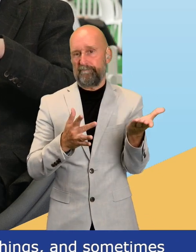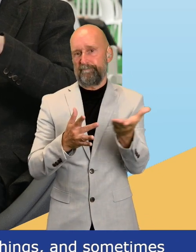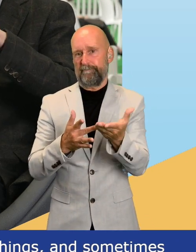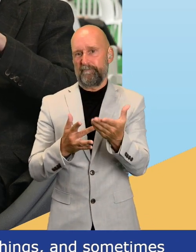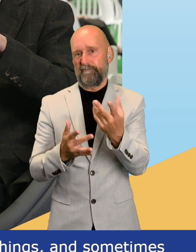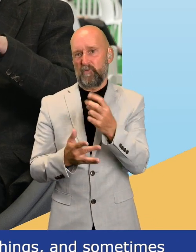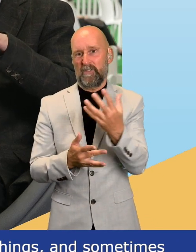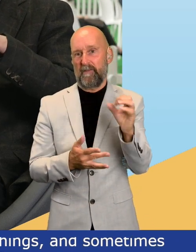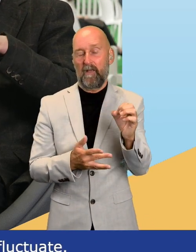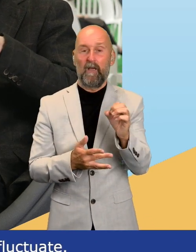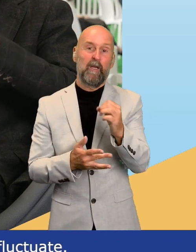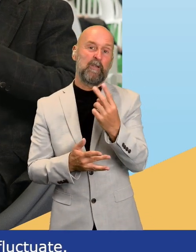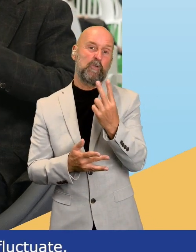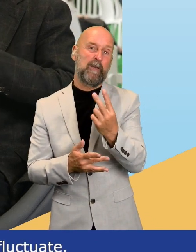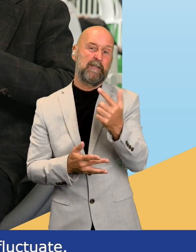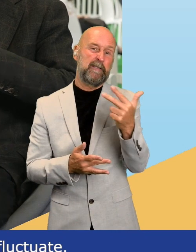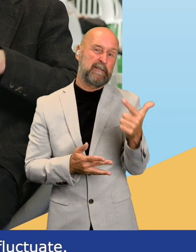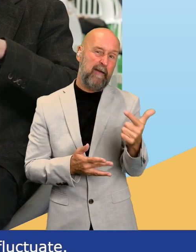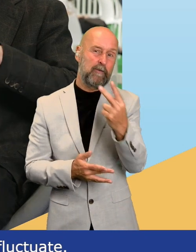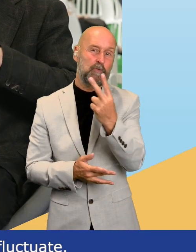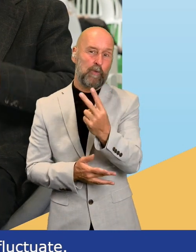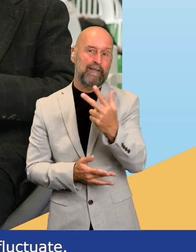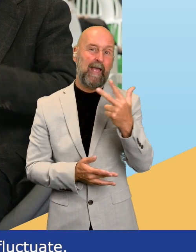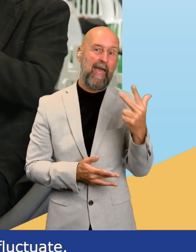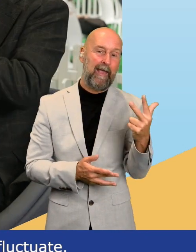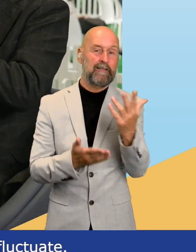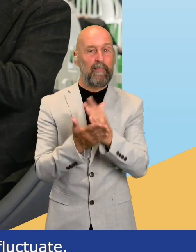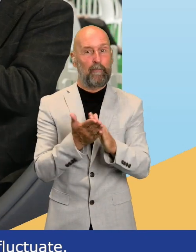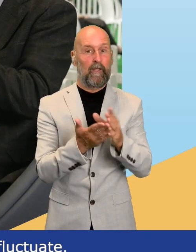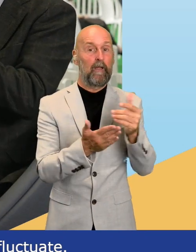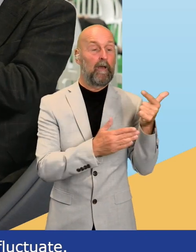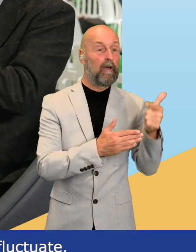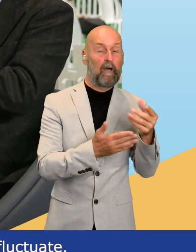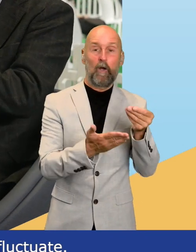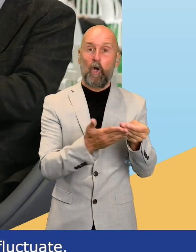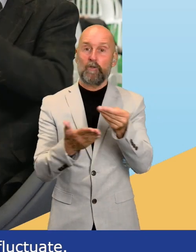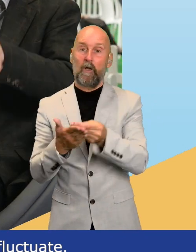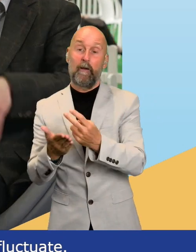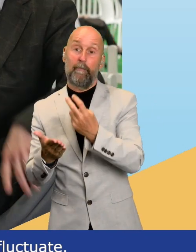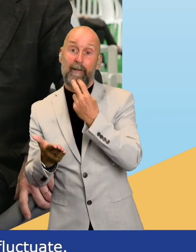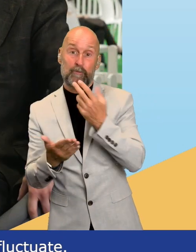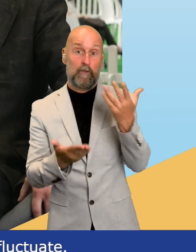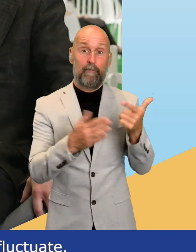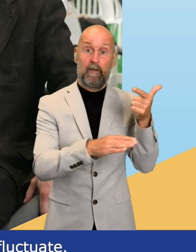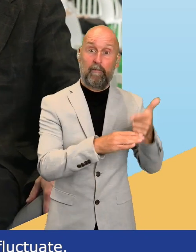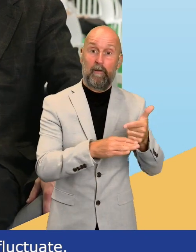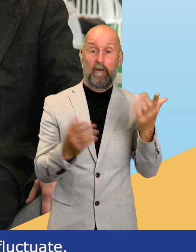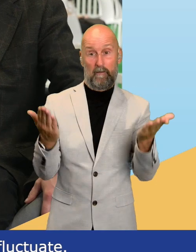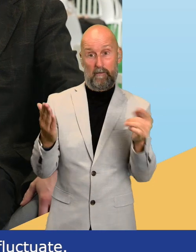talking about sort of 27, 28. Okay. When they reckon that you look at parity in terms of the cost of making a battery powertrain versus making a